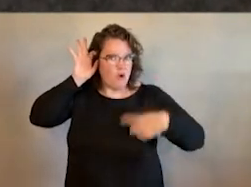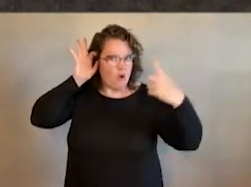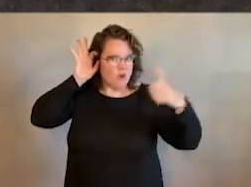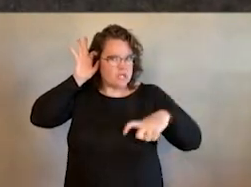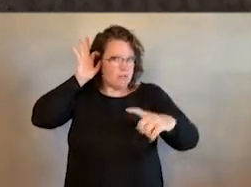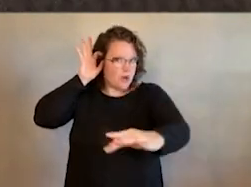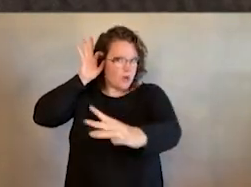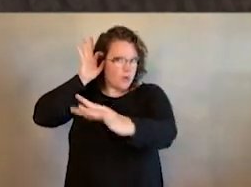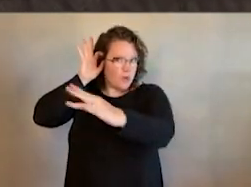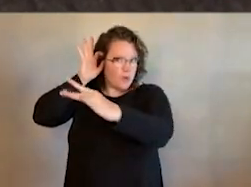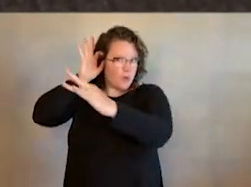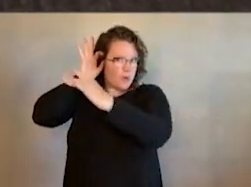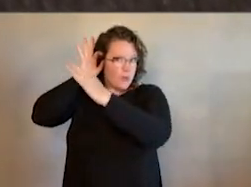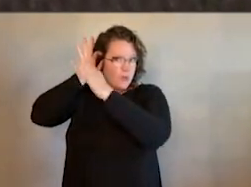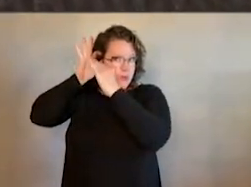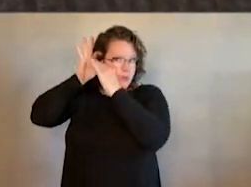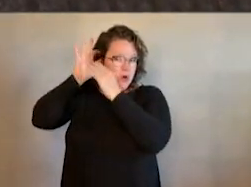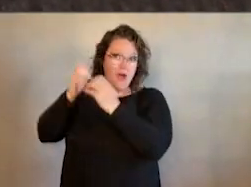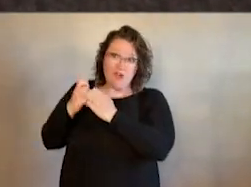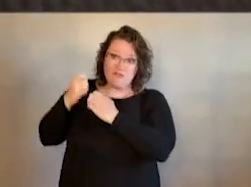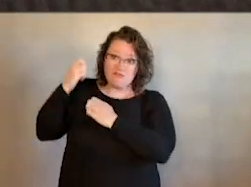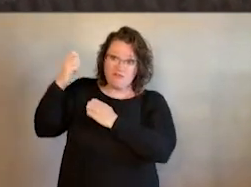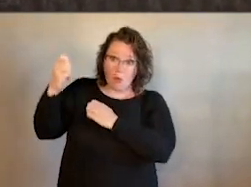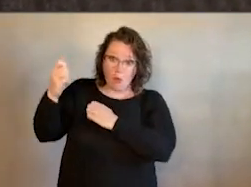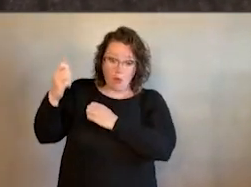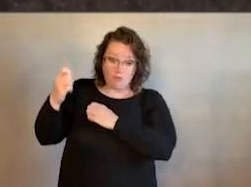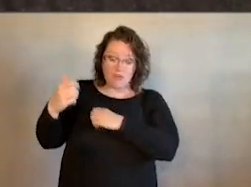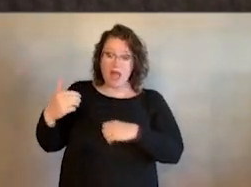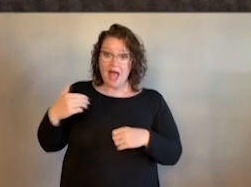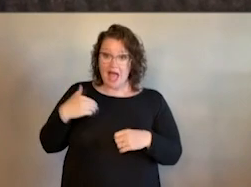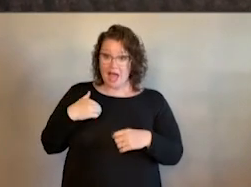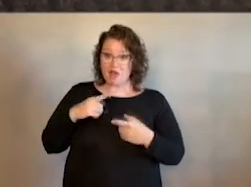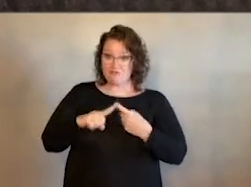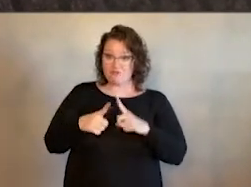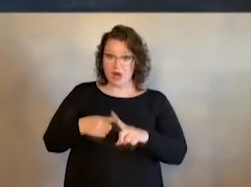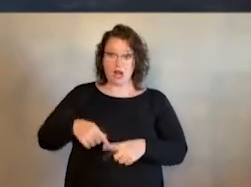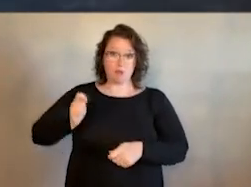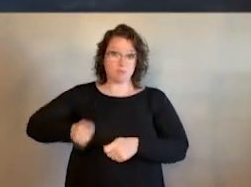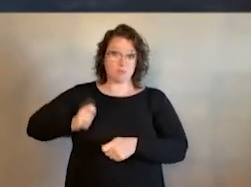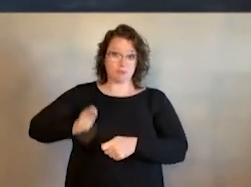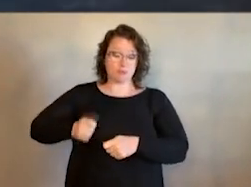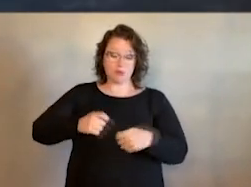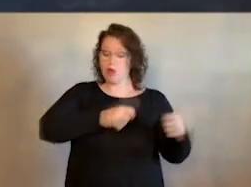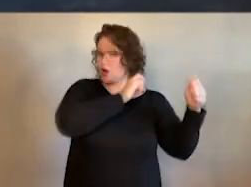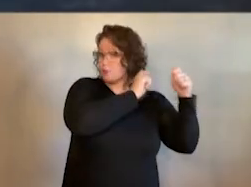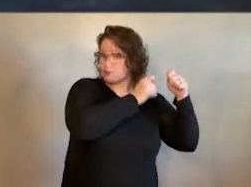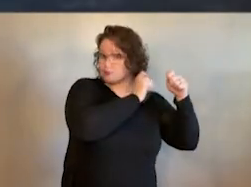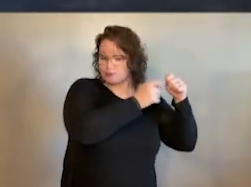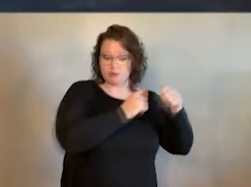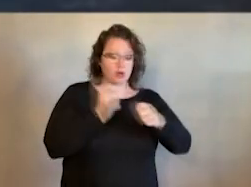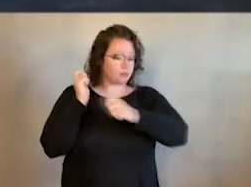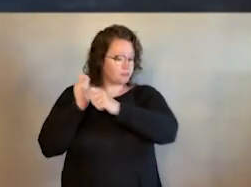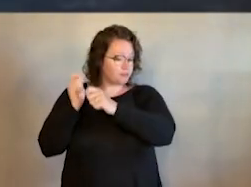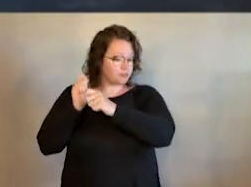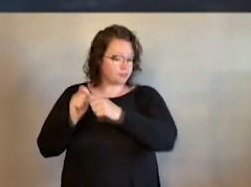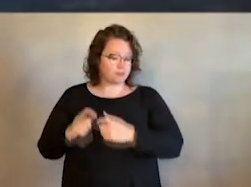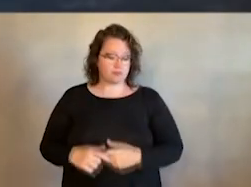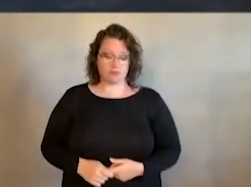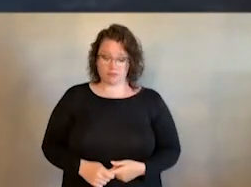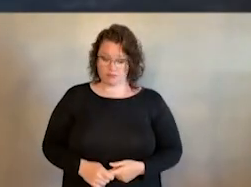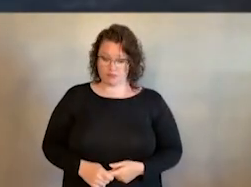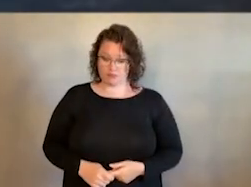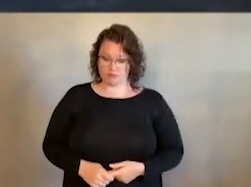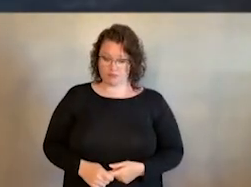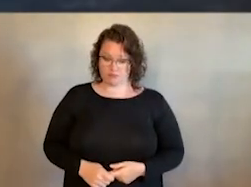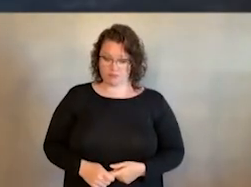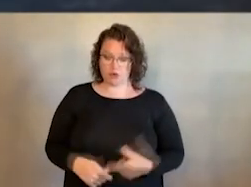to your ear because it has farther to travel. Have a friend tap 2 spoons together on either side of your head. Try to identify